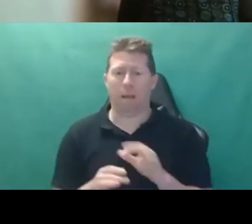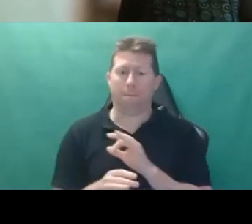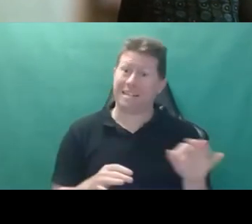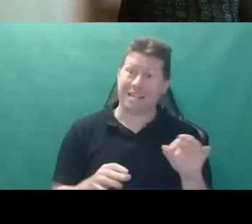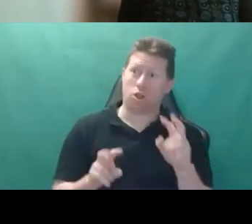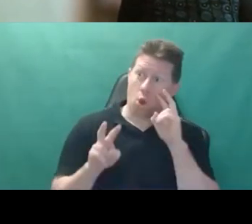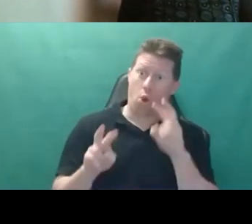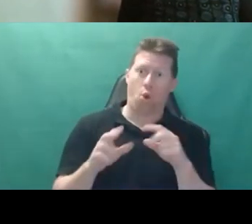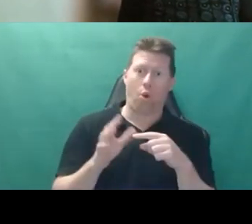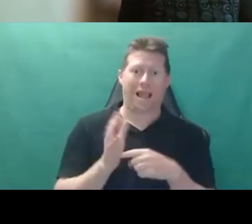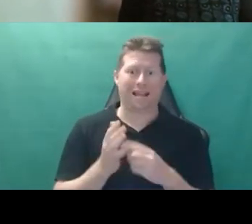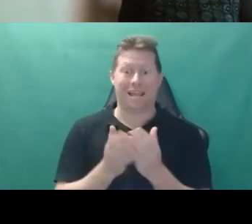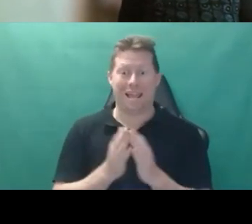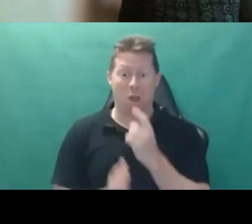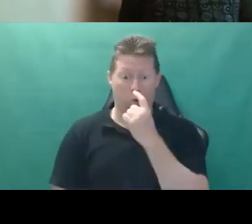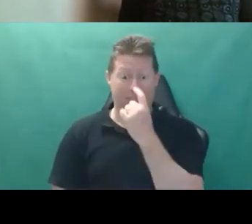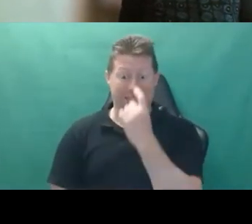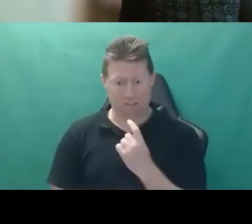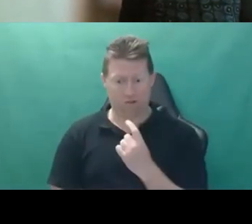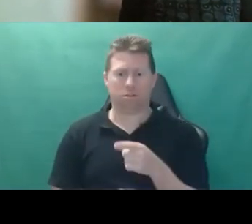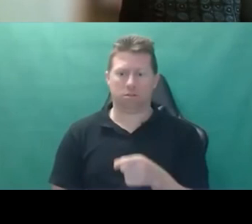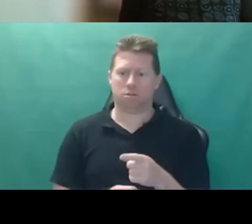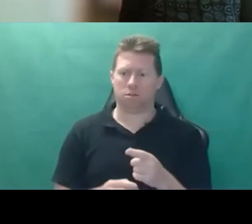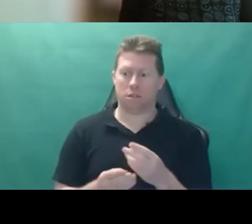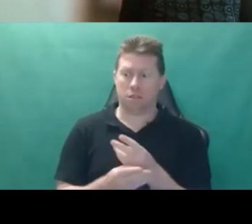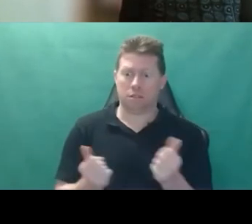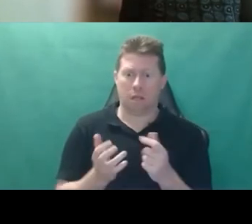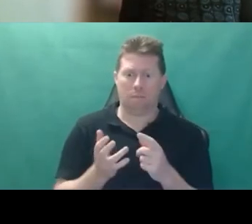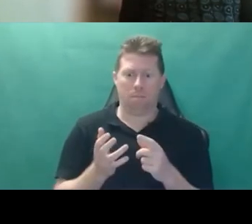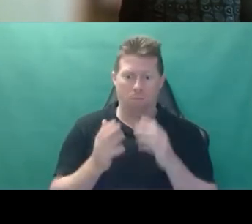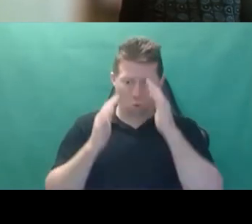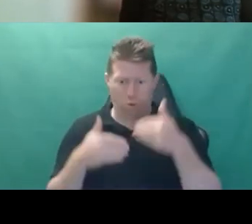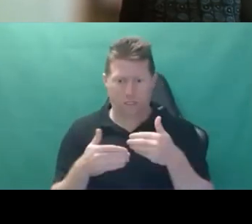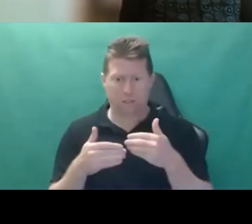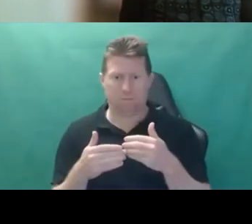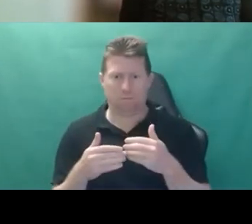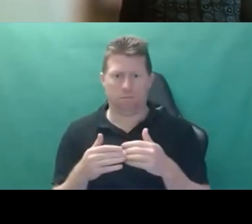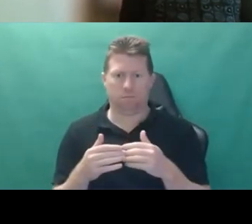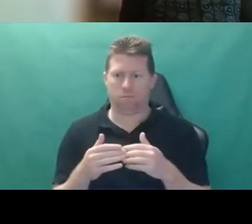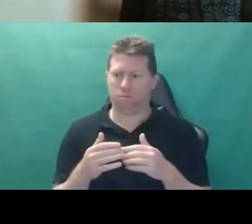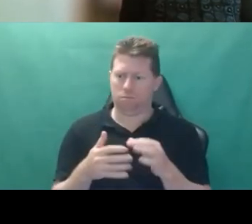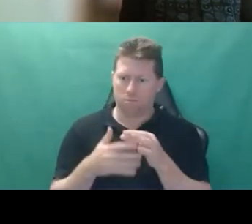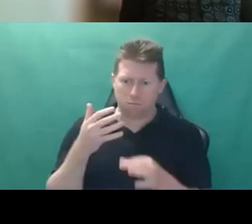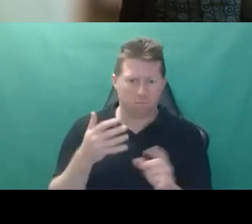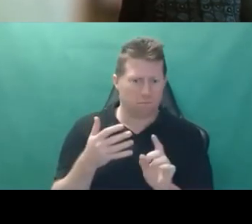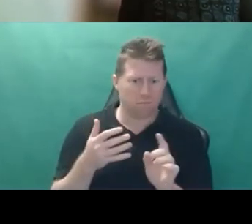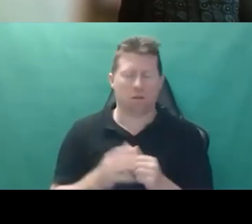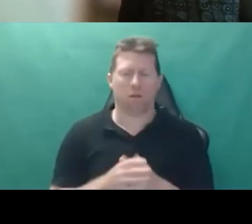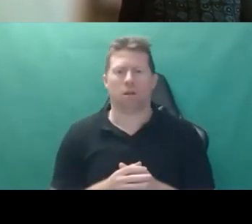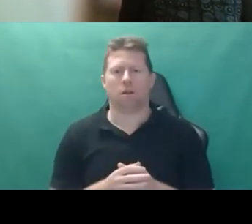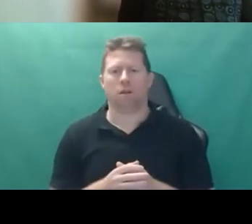seriousness of, uh, of, you know, some forms of autism and that all, all of that. I, I,